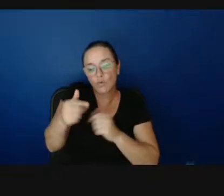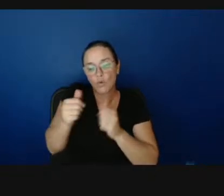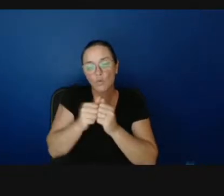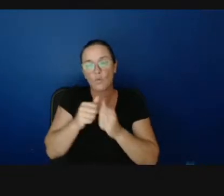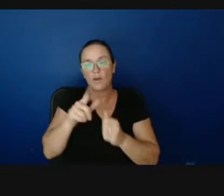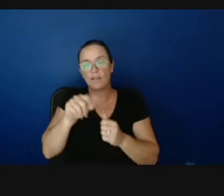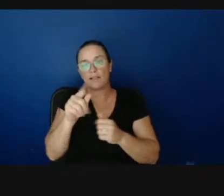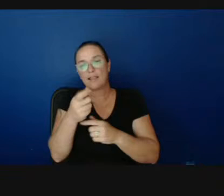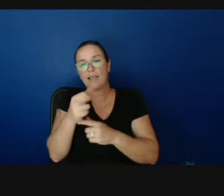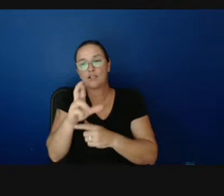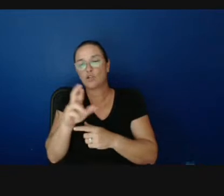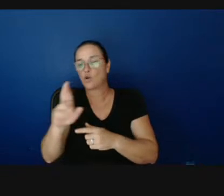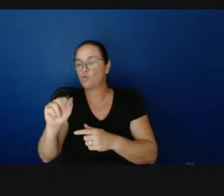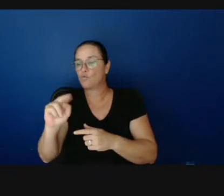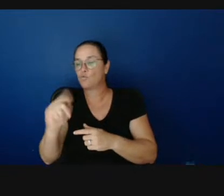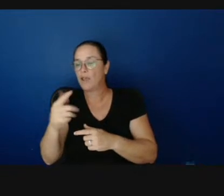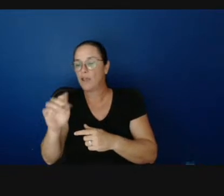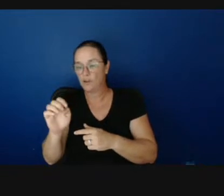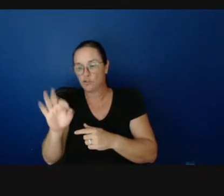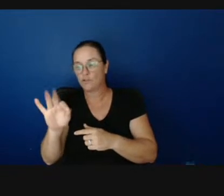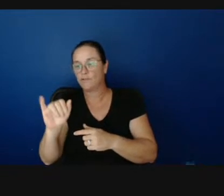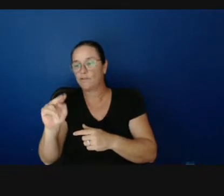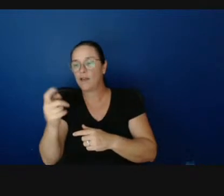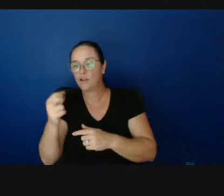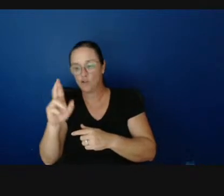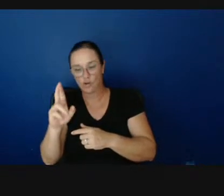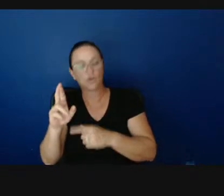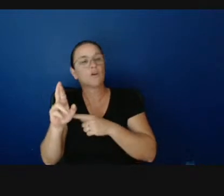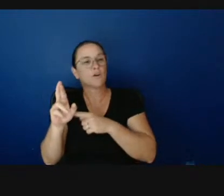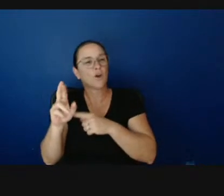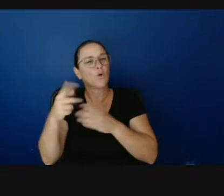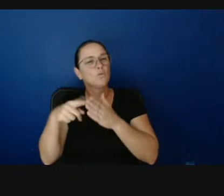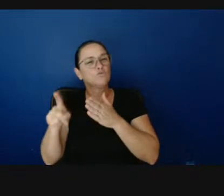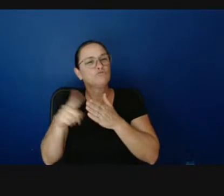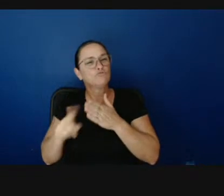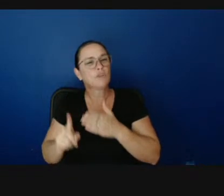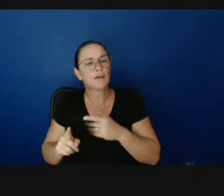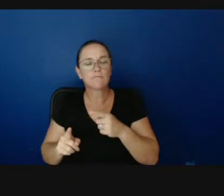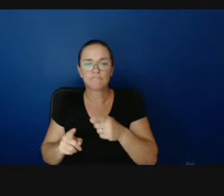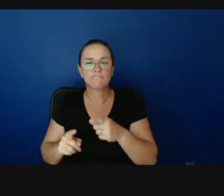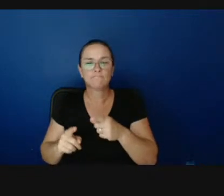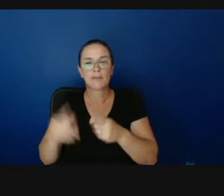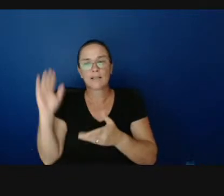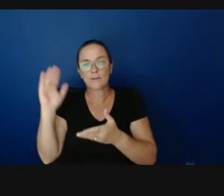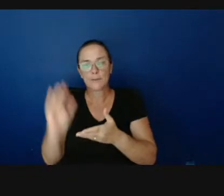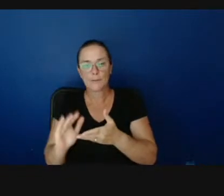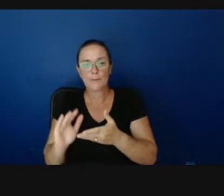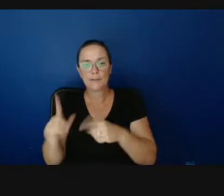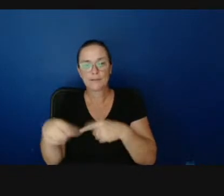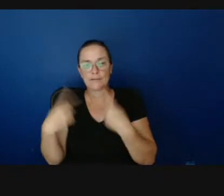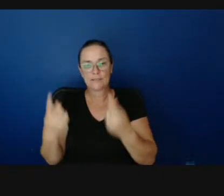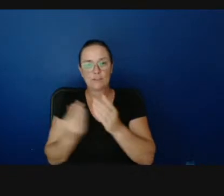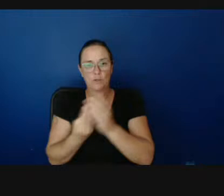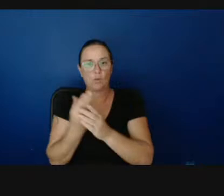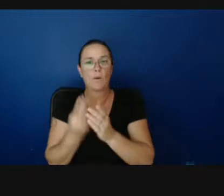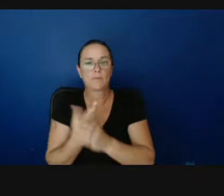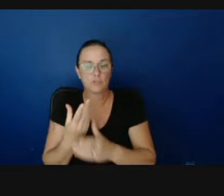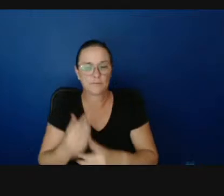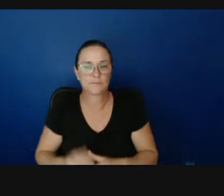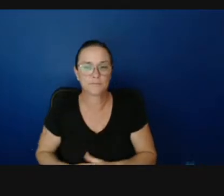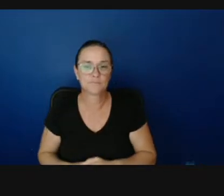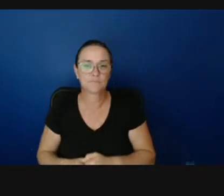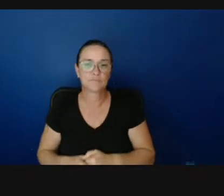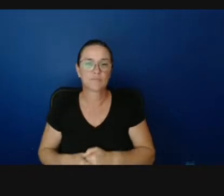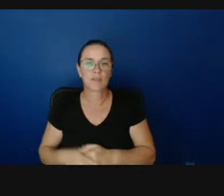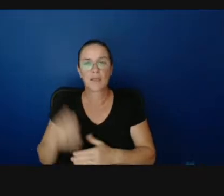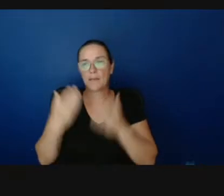pointed at one location on the caldera floor, but we're seeing that, yeah, it's subsiding a bit since the eruption ended. So that's probably likely due to